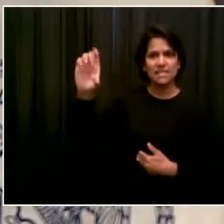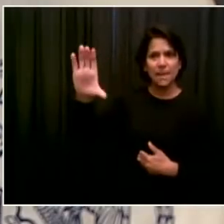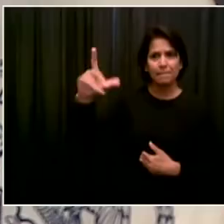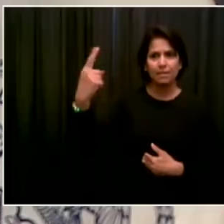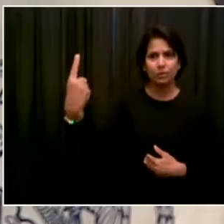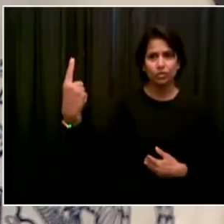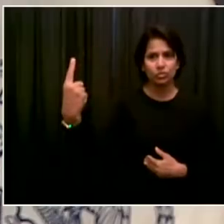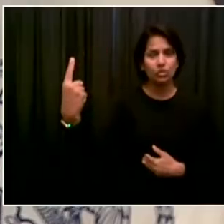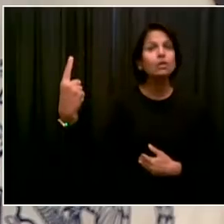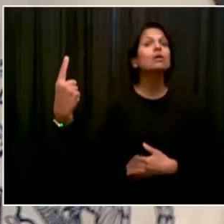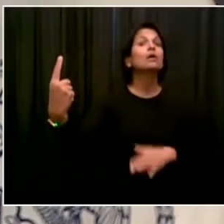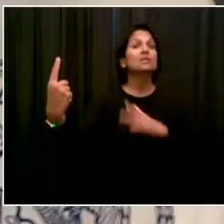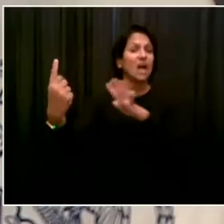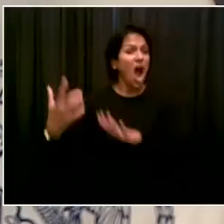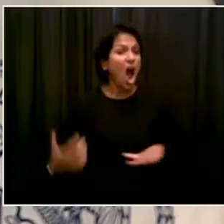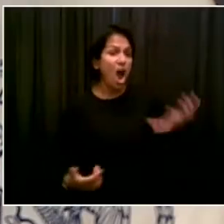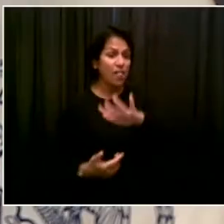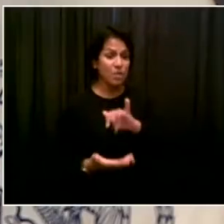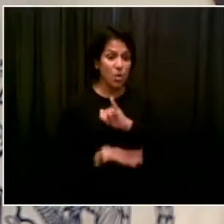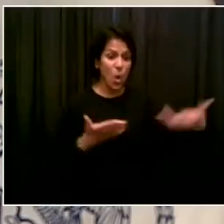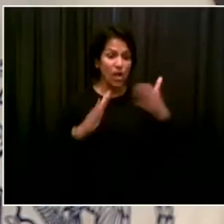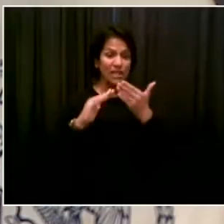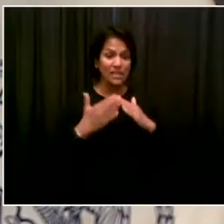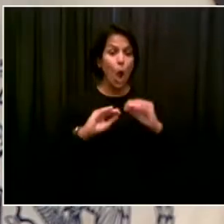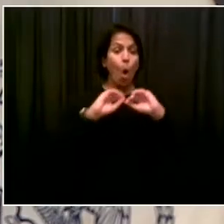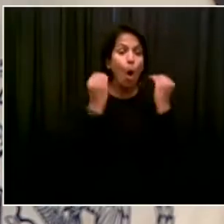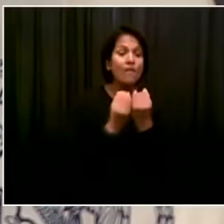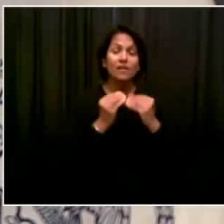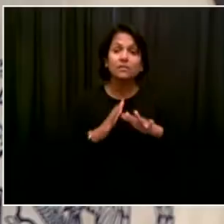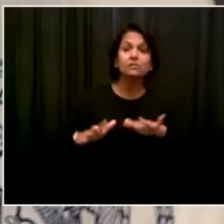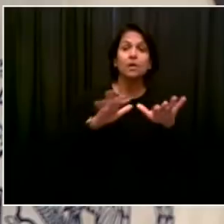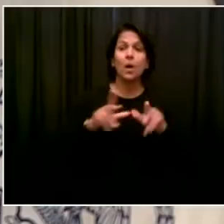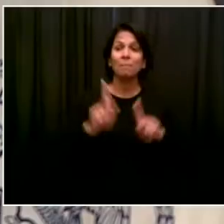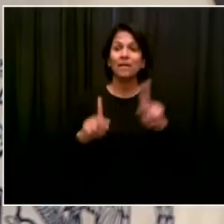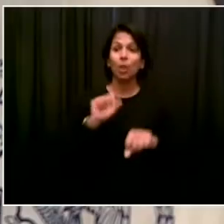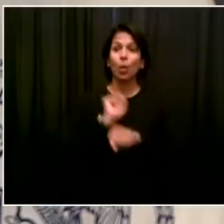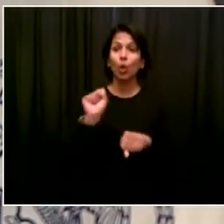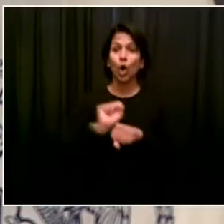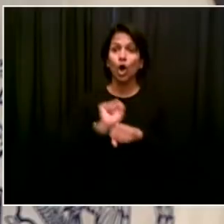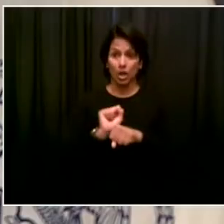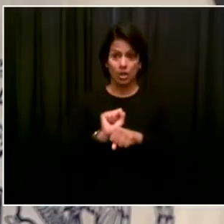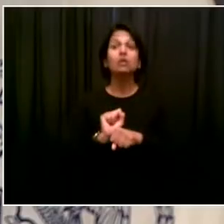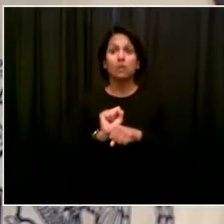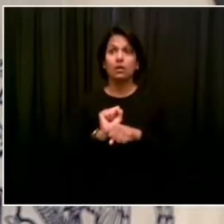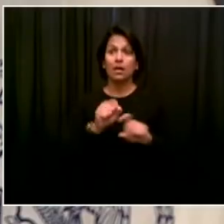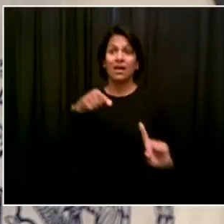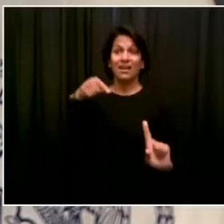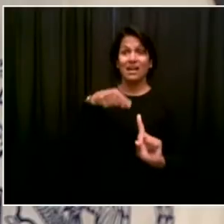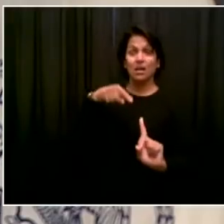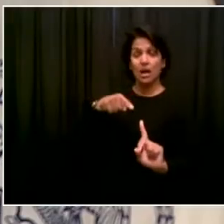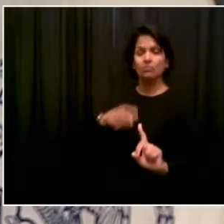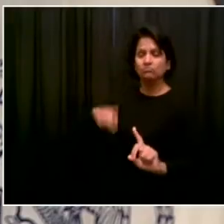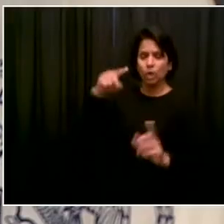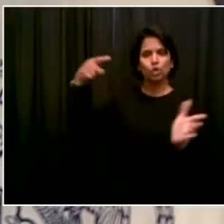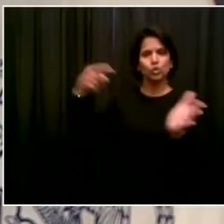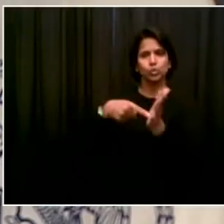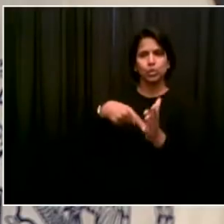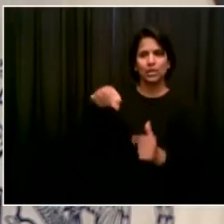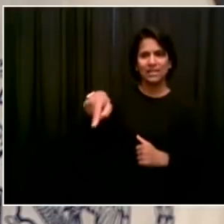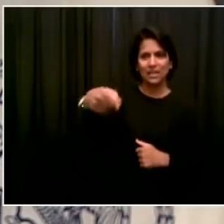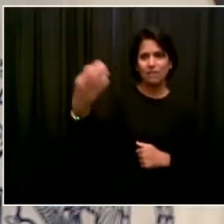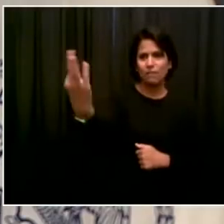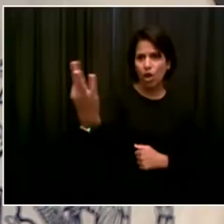you need to be vaccinated. We are here to keep you safe so you can keep everyone else safe. We need you to keep